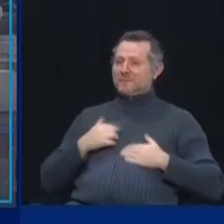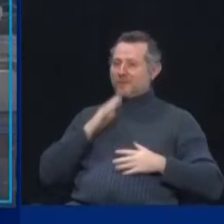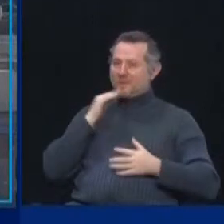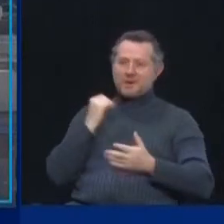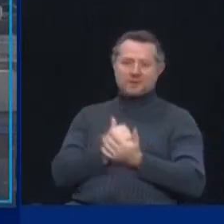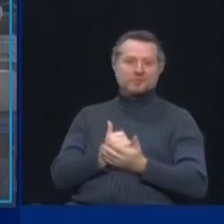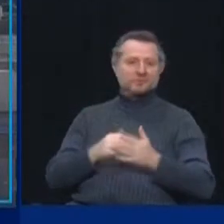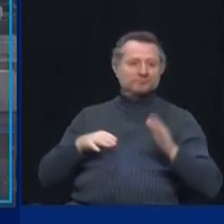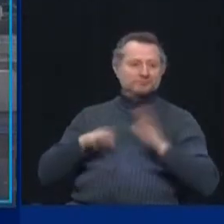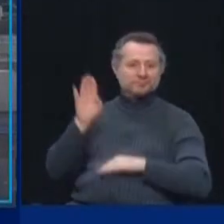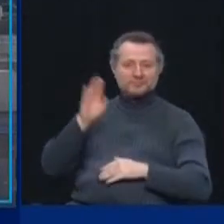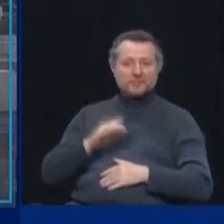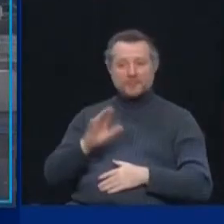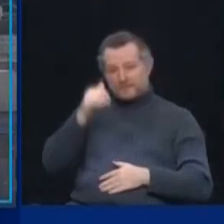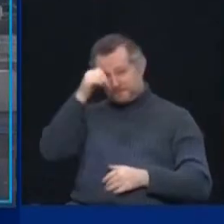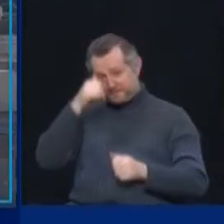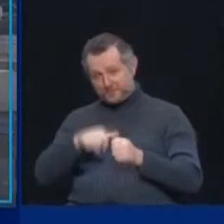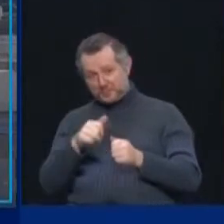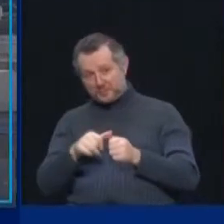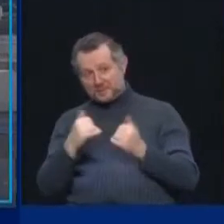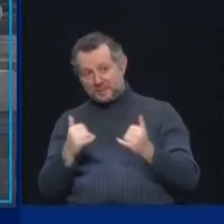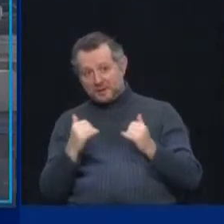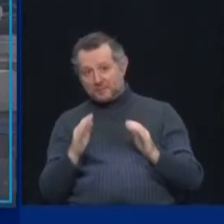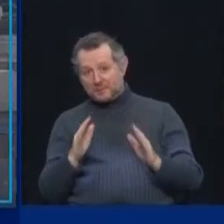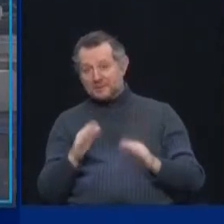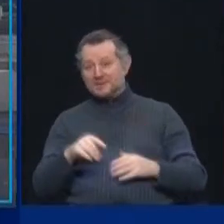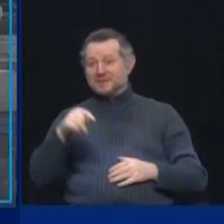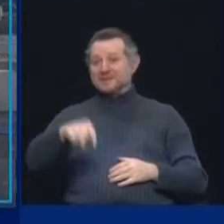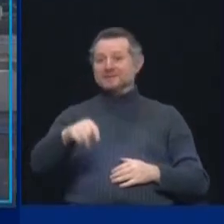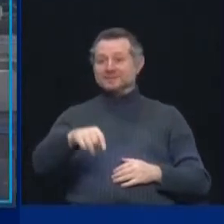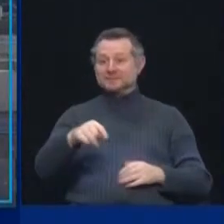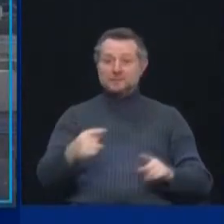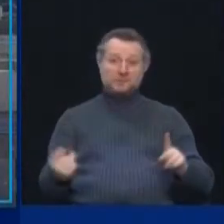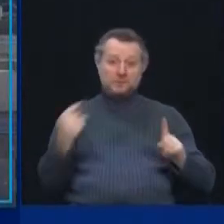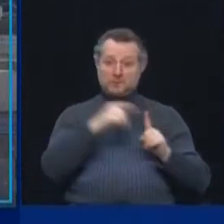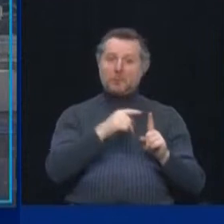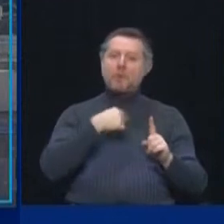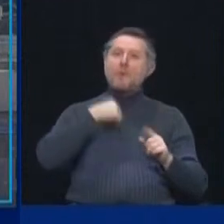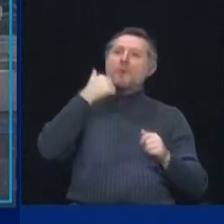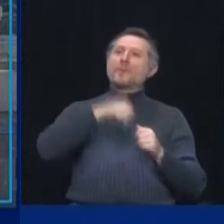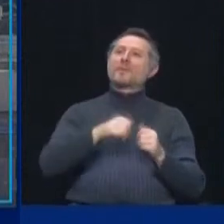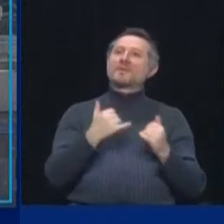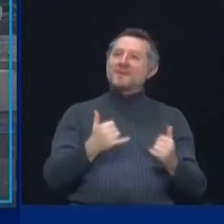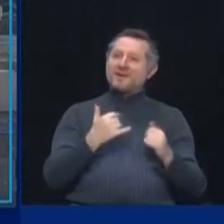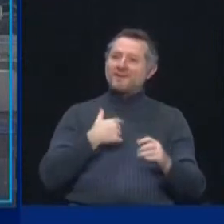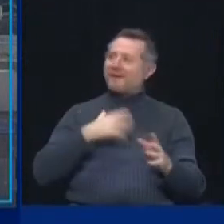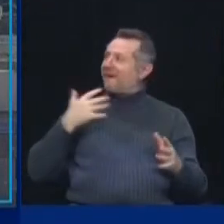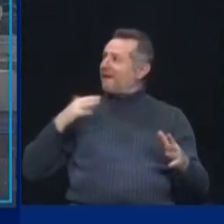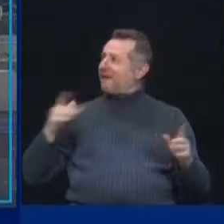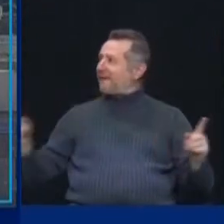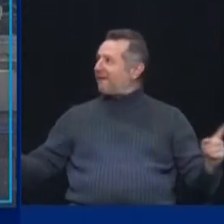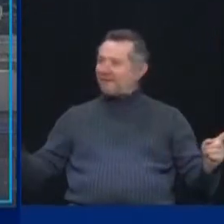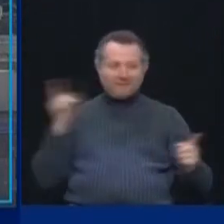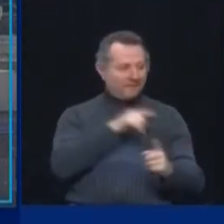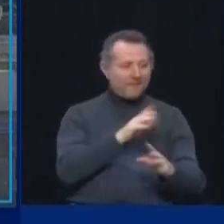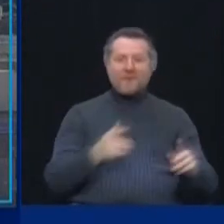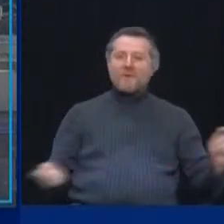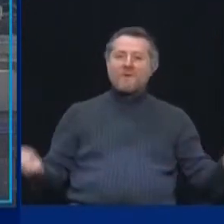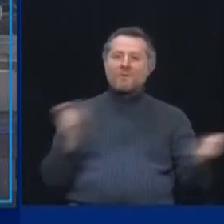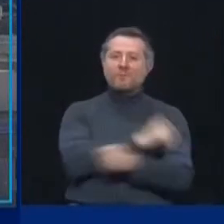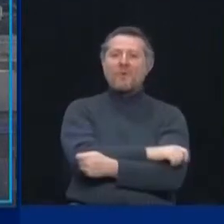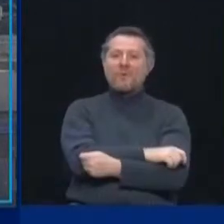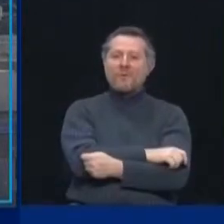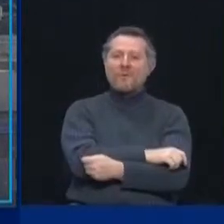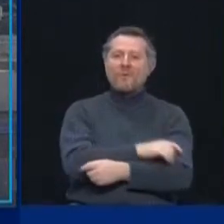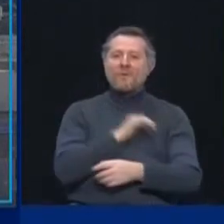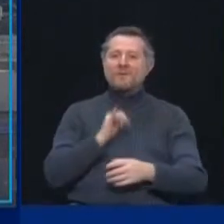Remember this day, because it is going to be transformative for these communities. They are going